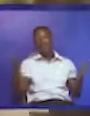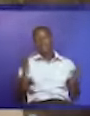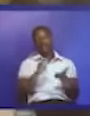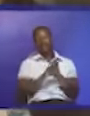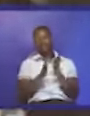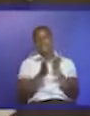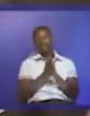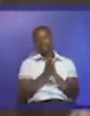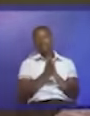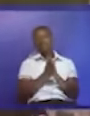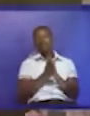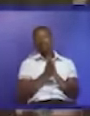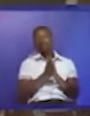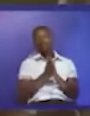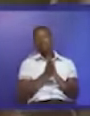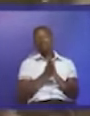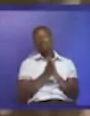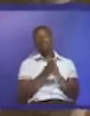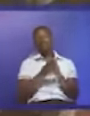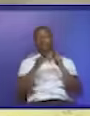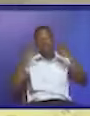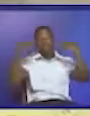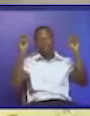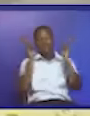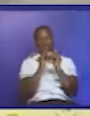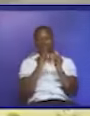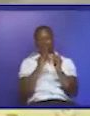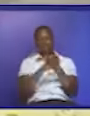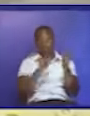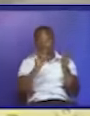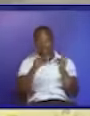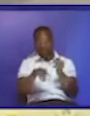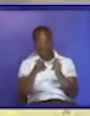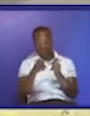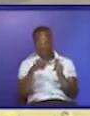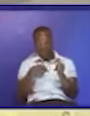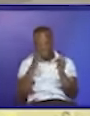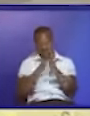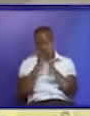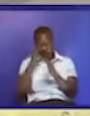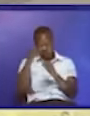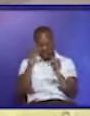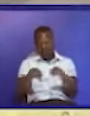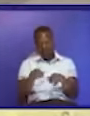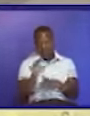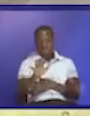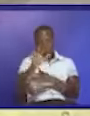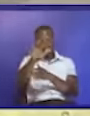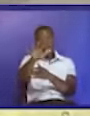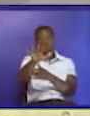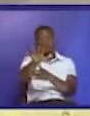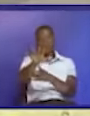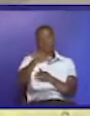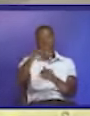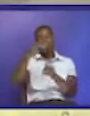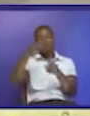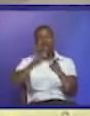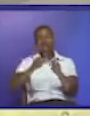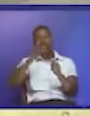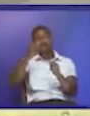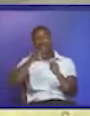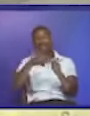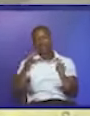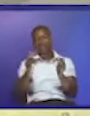very strange season. You believe that, my friend? Can I pray for you? I stretch my hands. Let everything